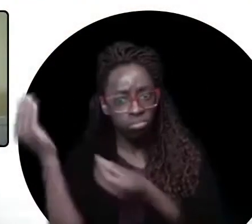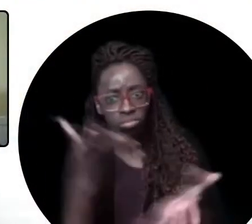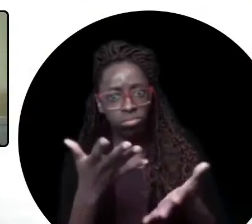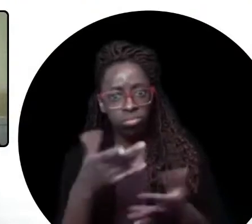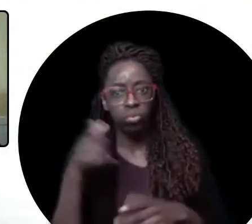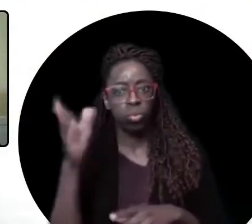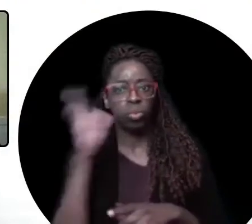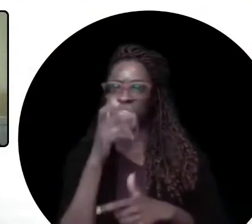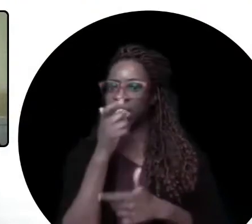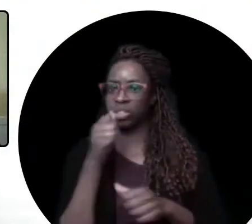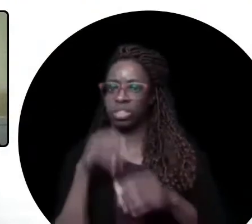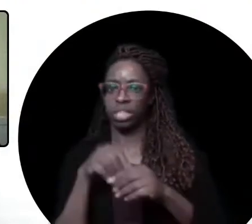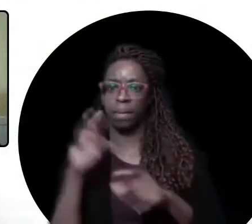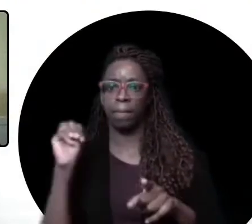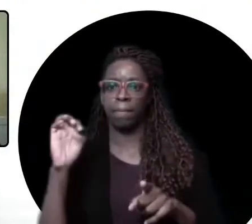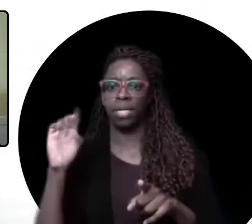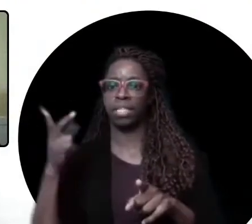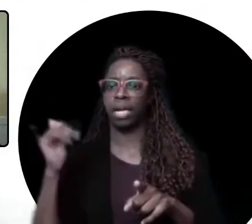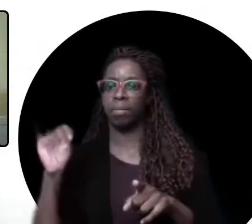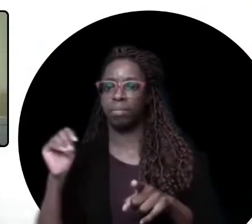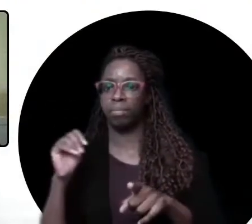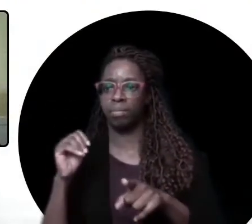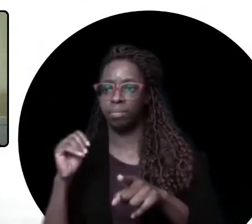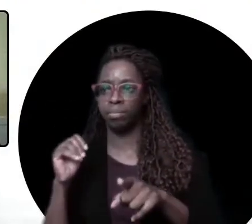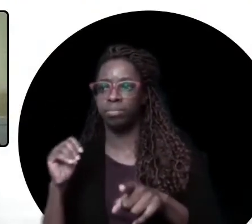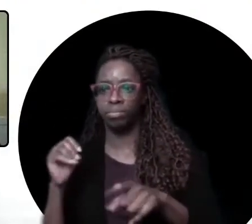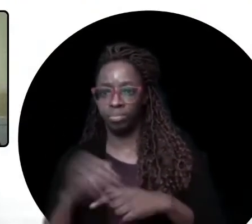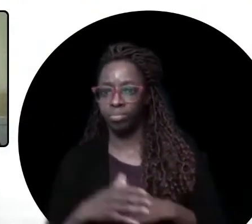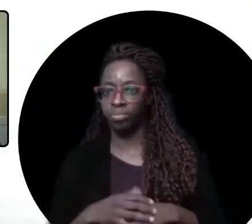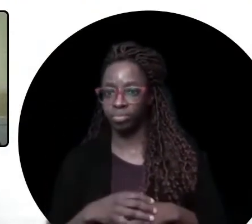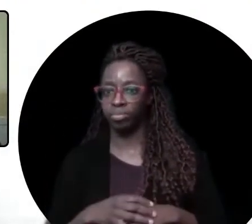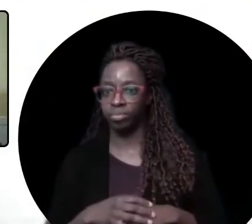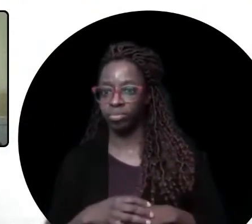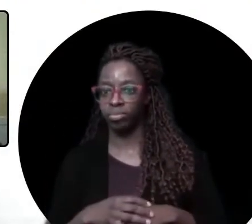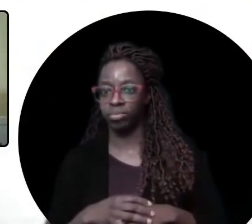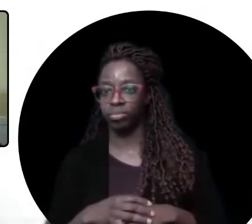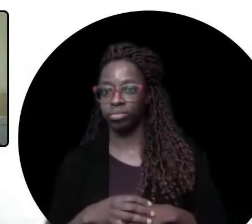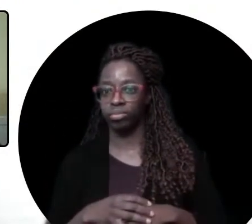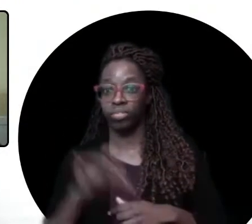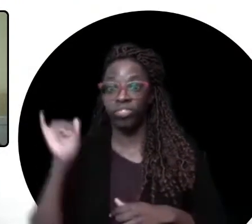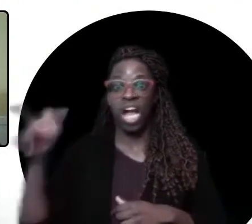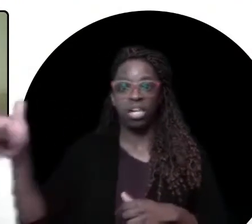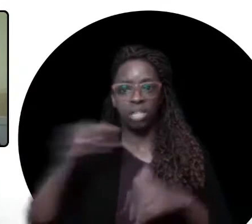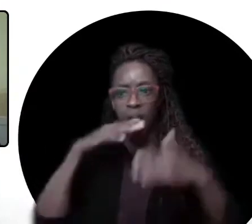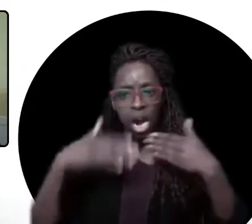to have a university produce